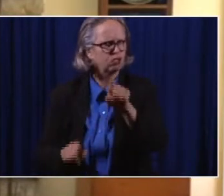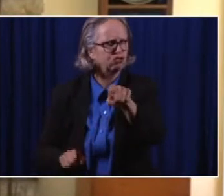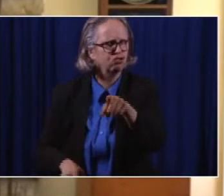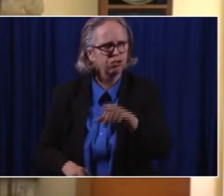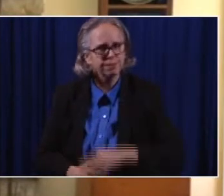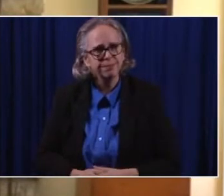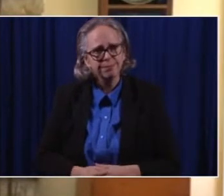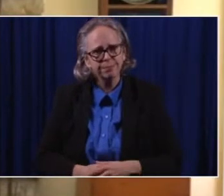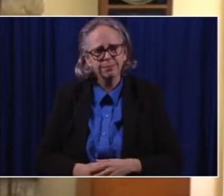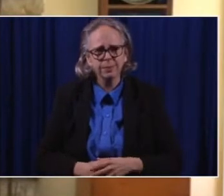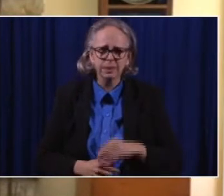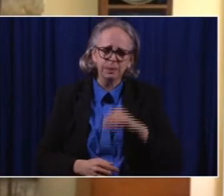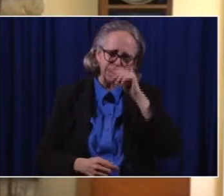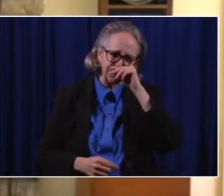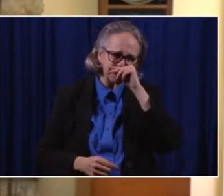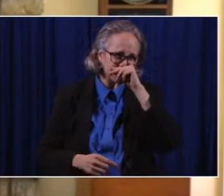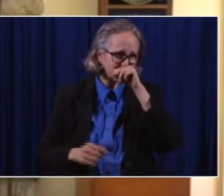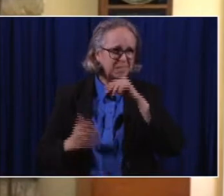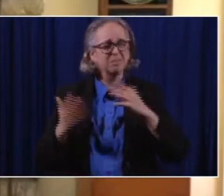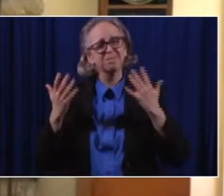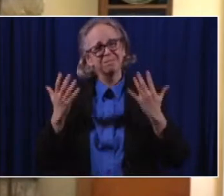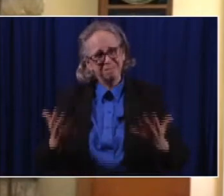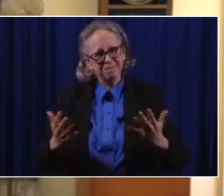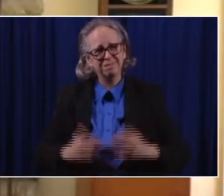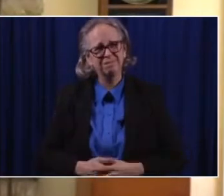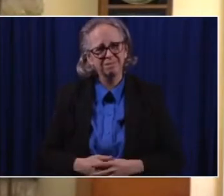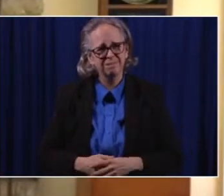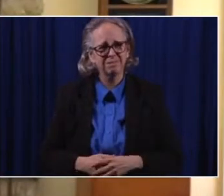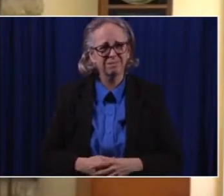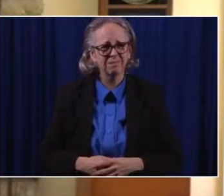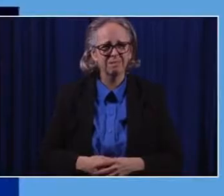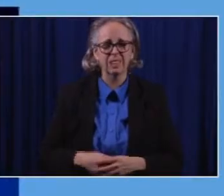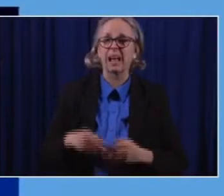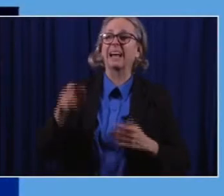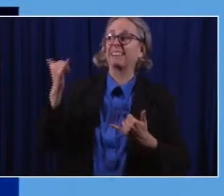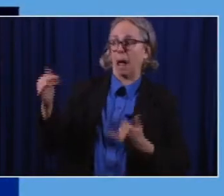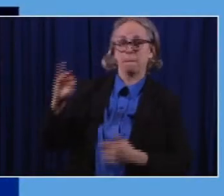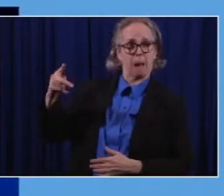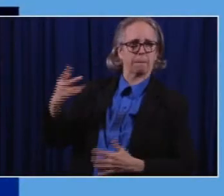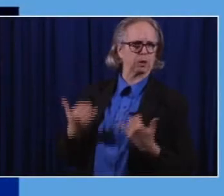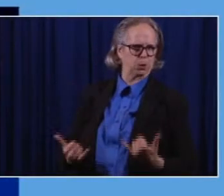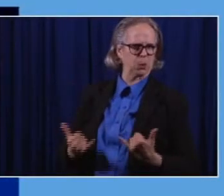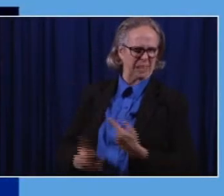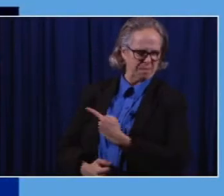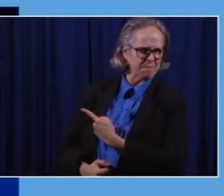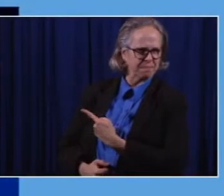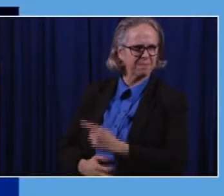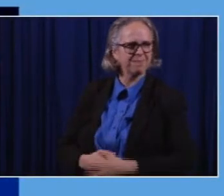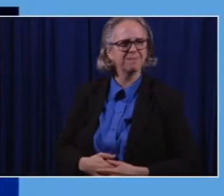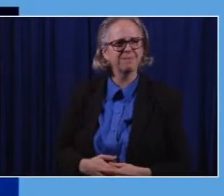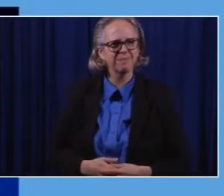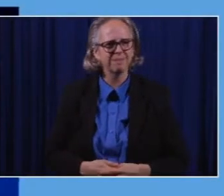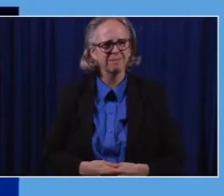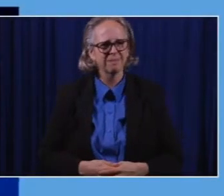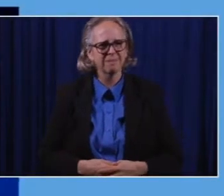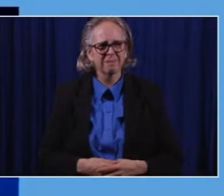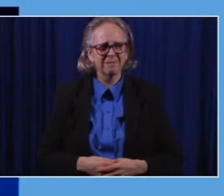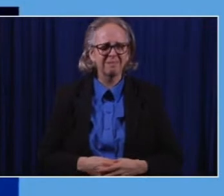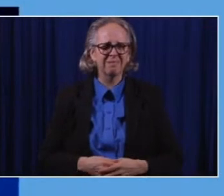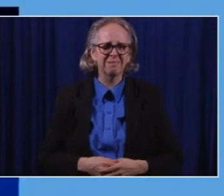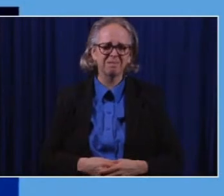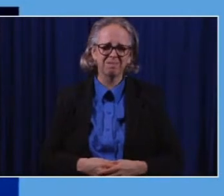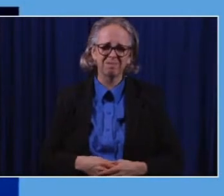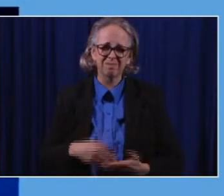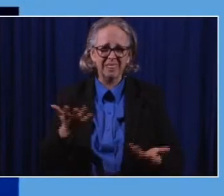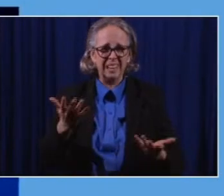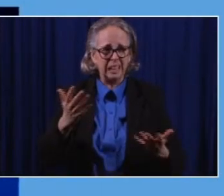Again, this is where we are today. We designed this system really to give a